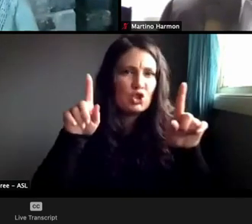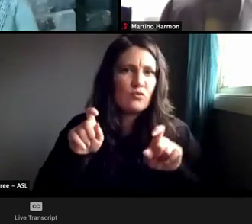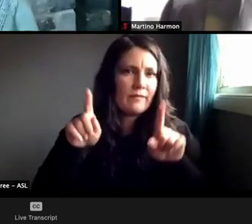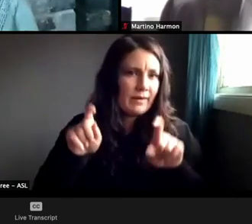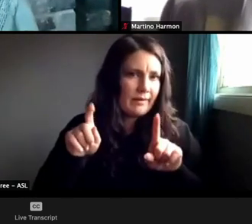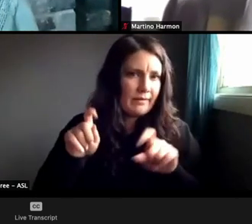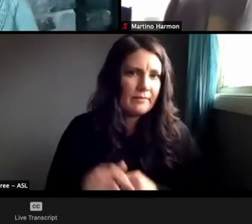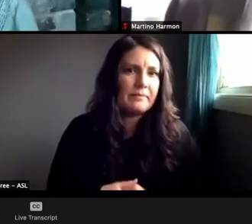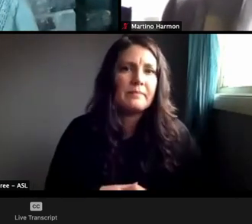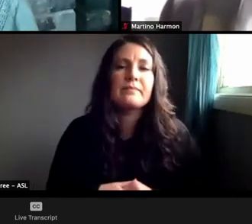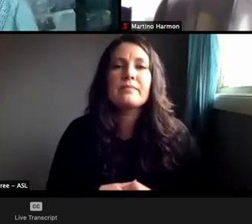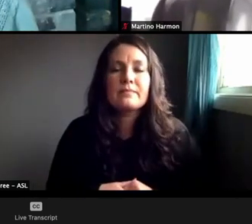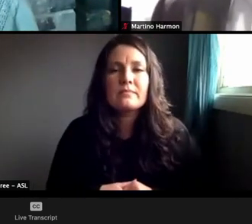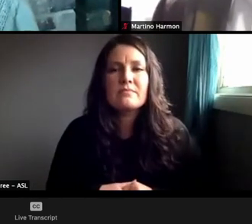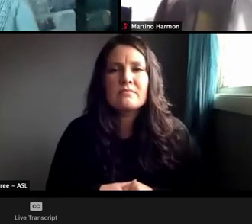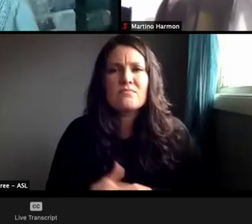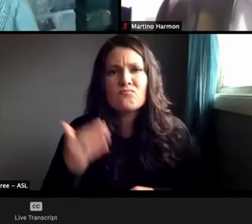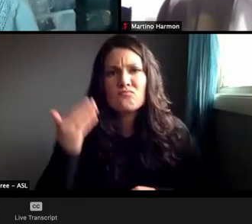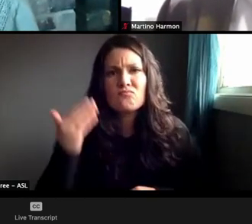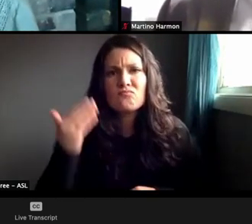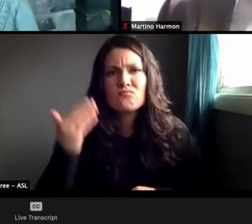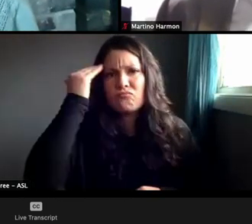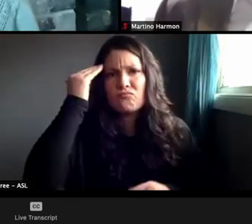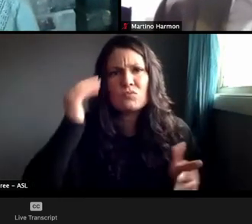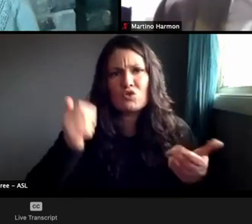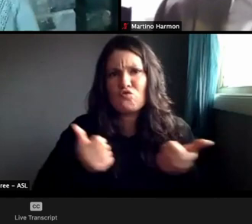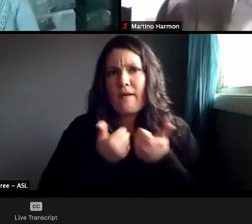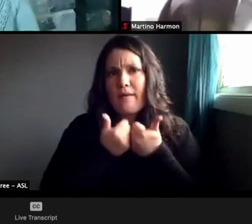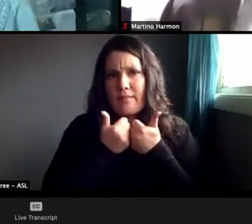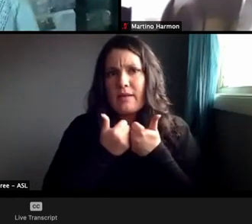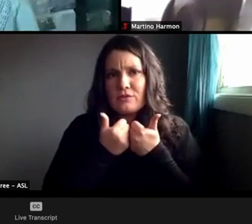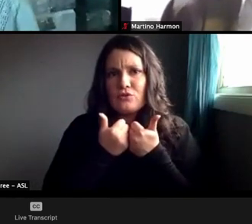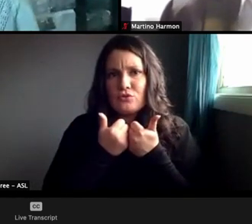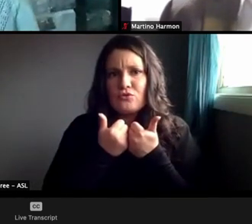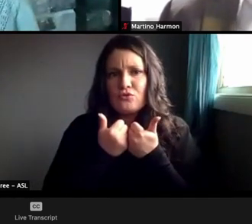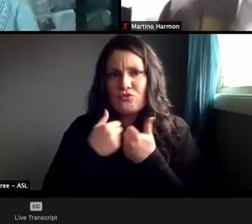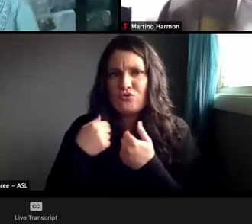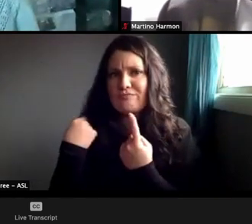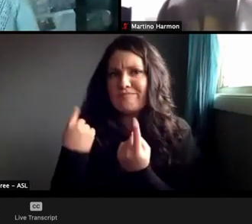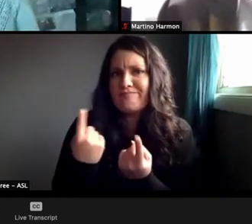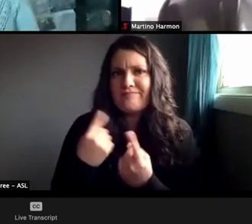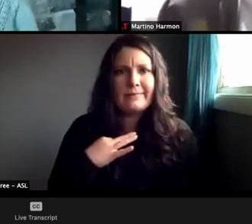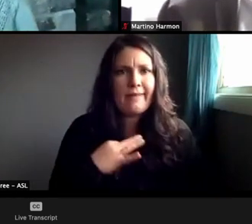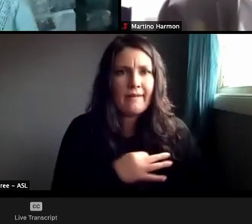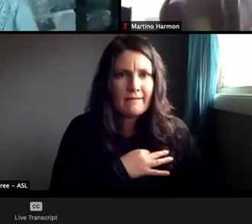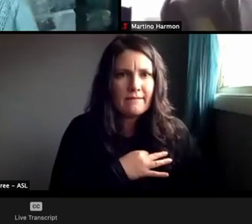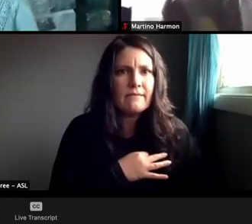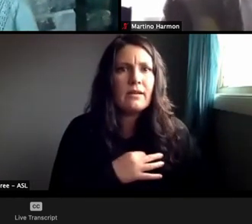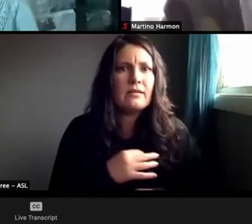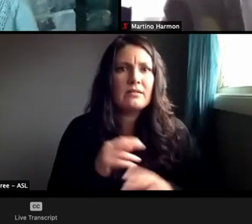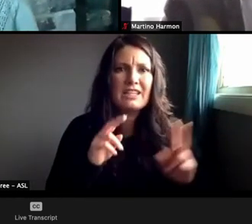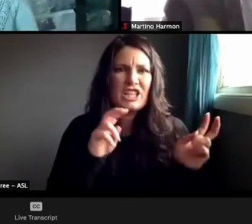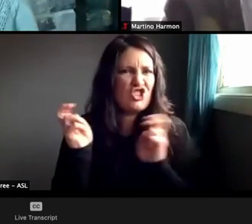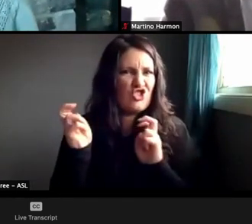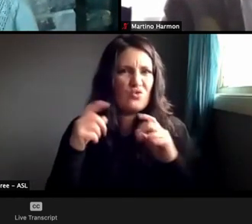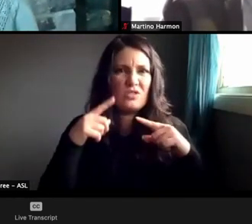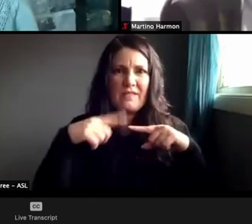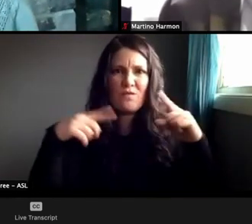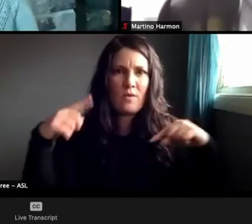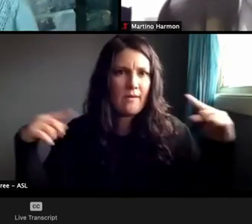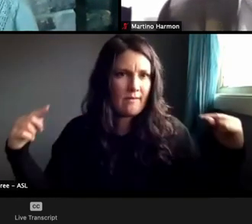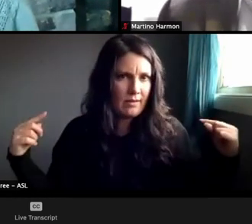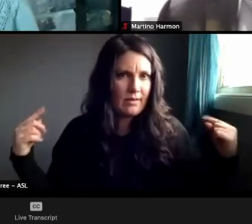know that has been extremely challenging for staff is there's a variety of different issues. And we've been